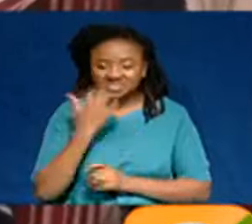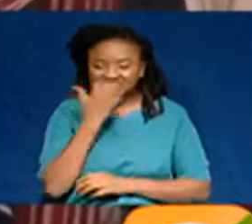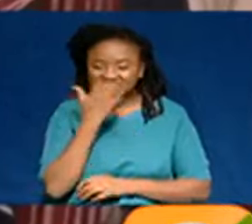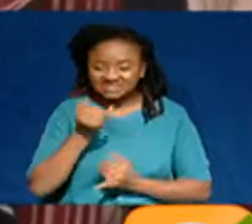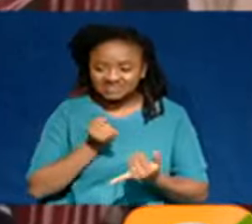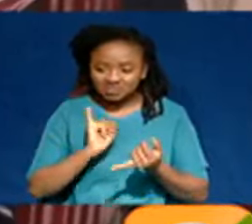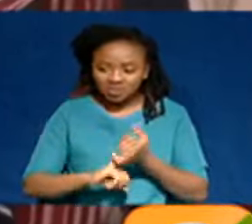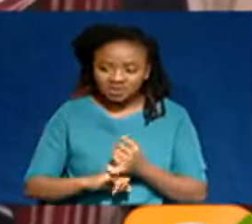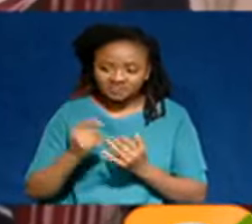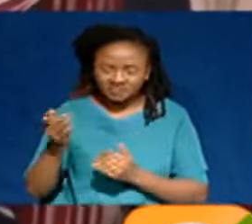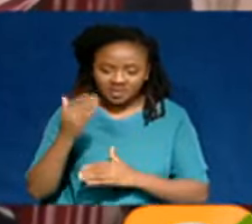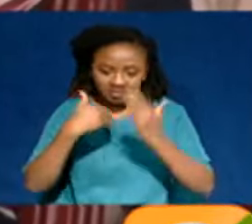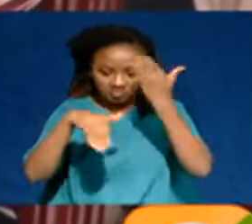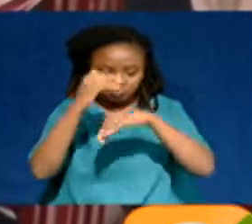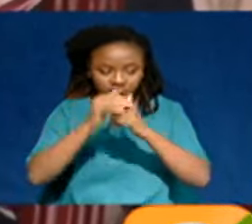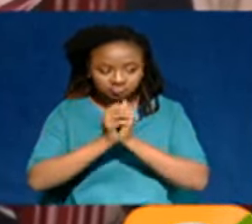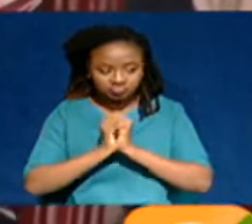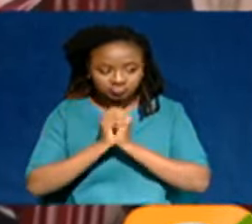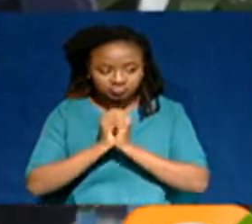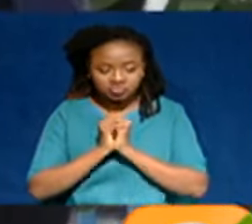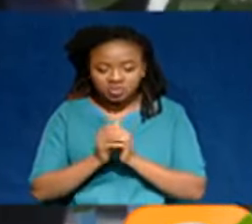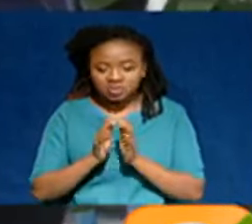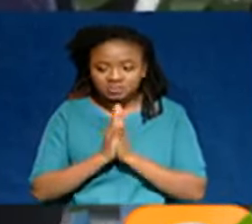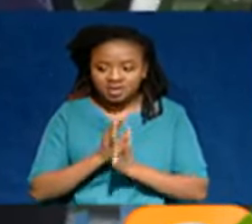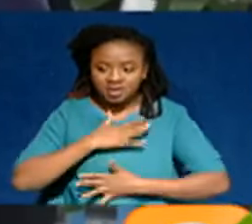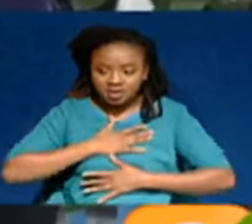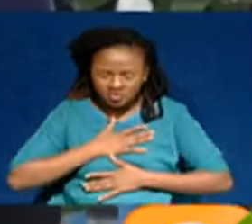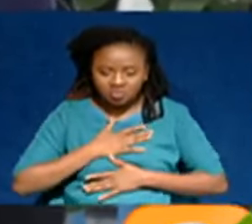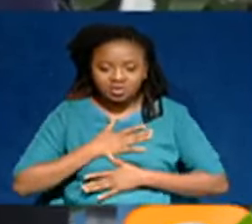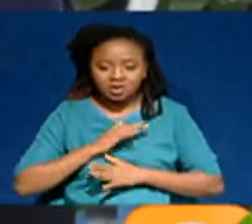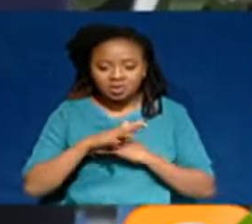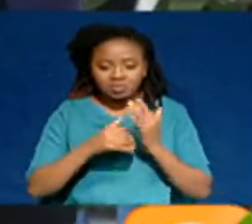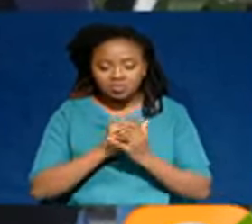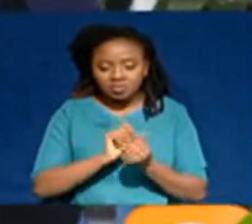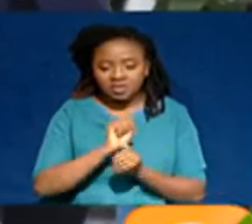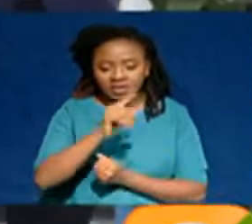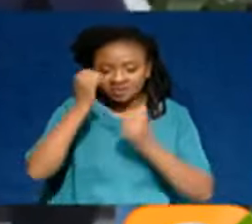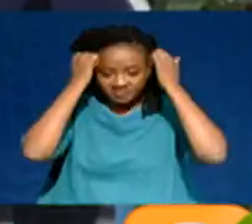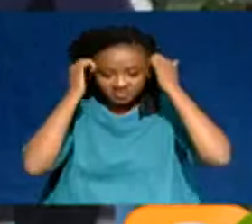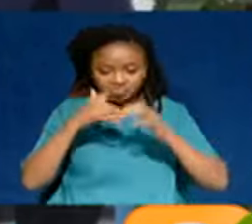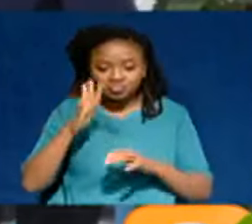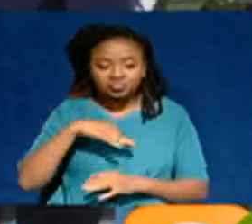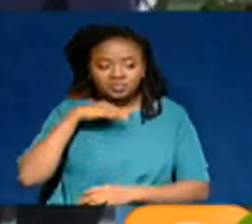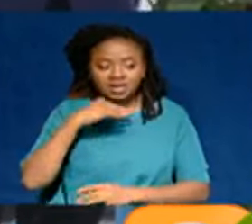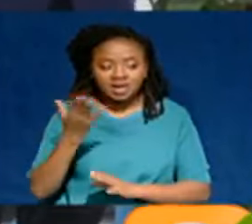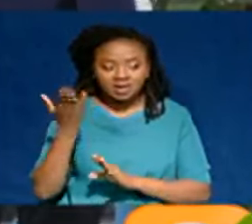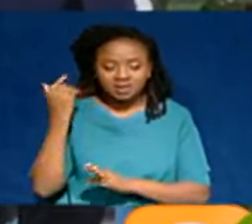prayer service at the university in honor of the 11 students who perished in a road accident last month.